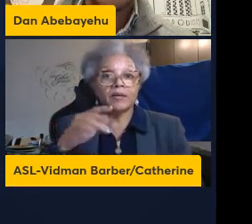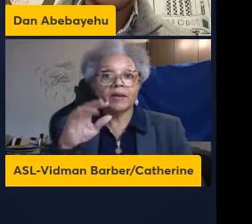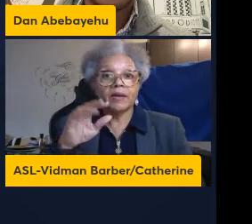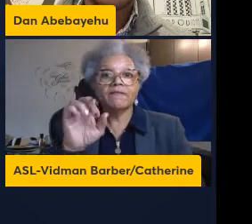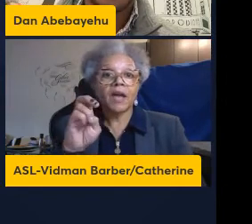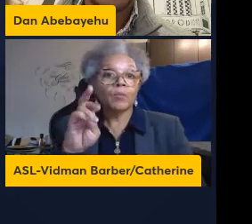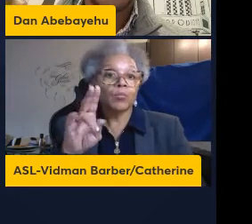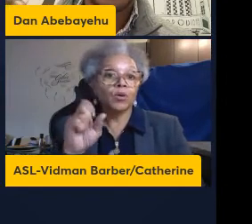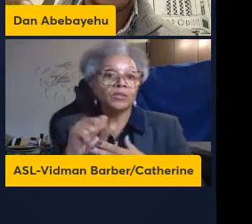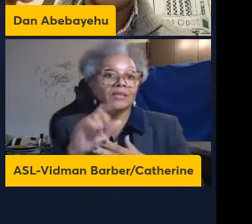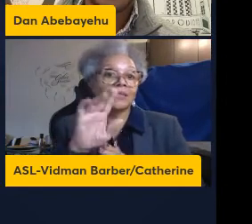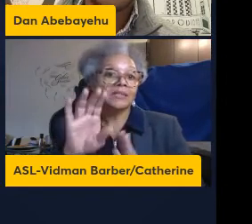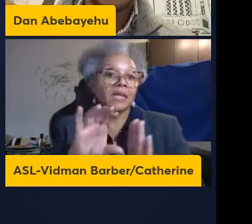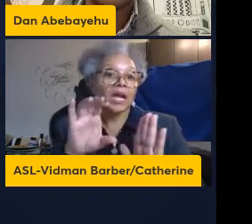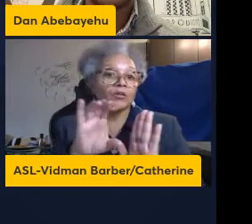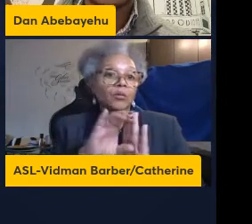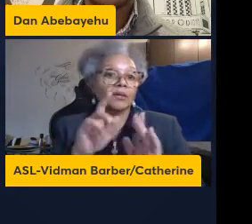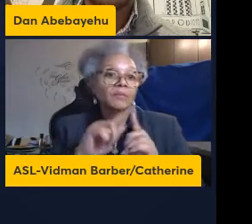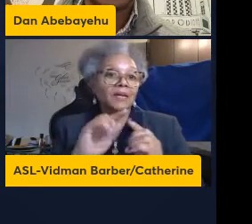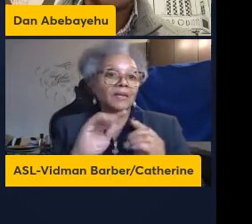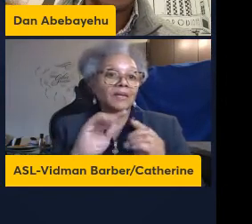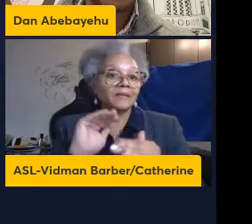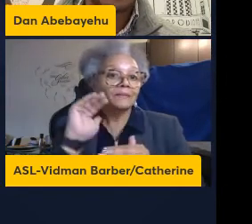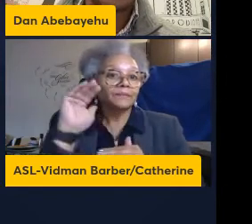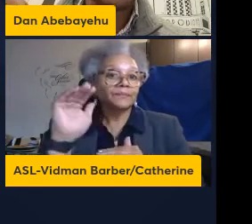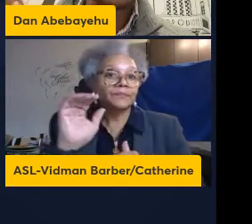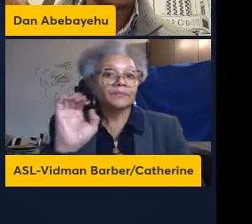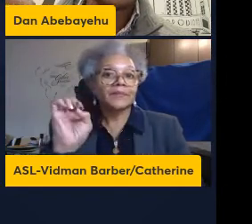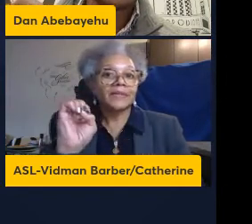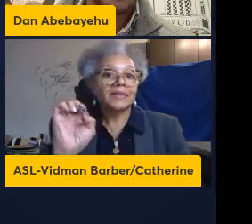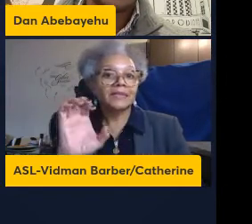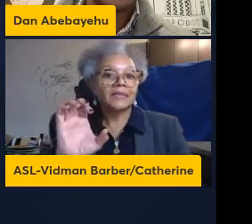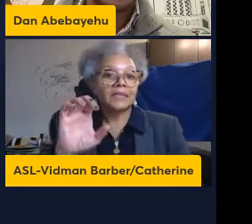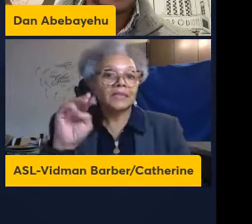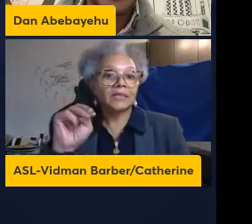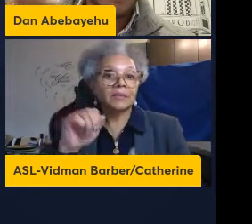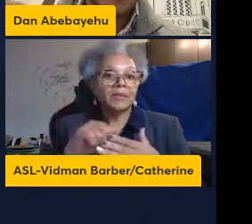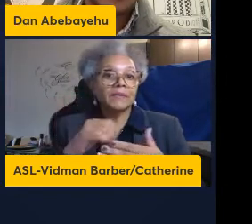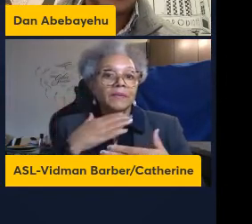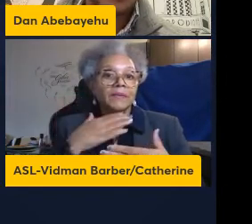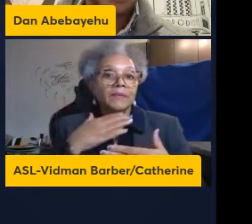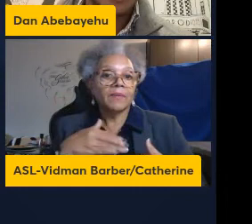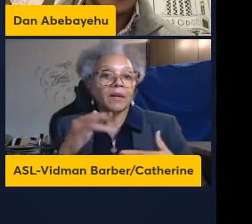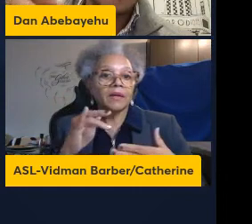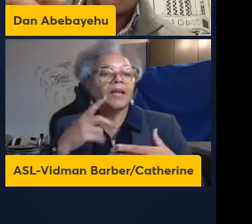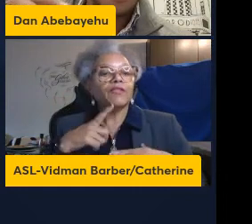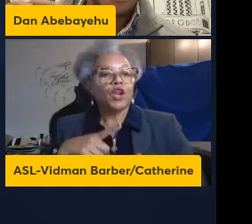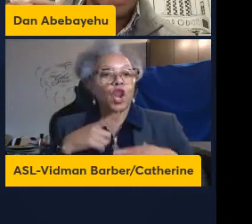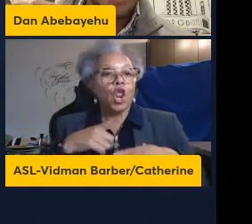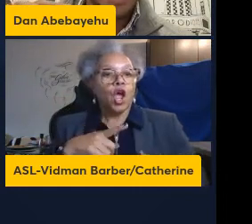defined and characterized by excessive ECM deposition within the lung that inhibits